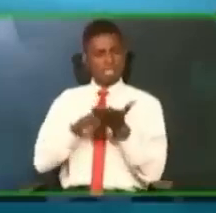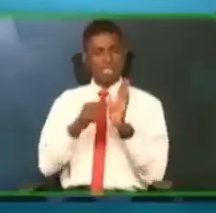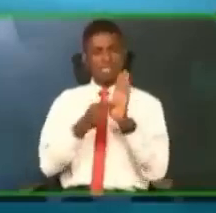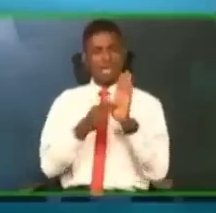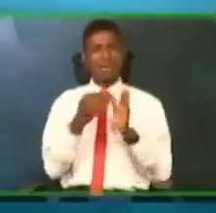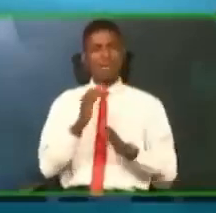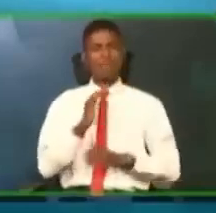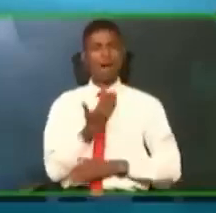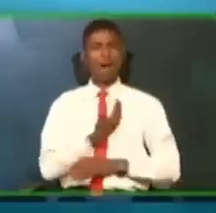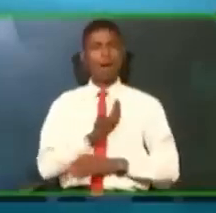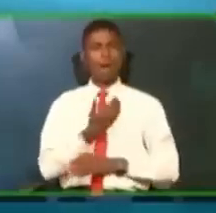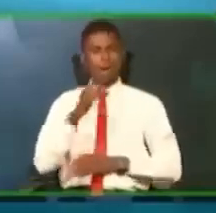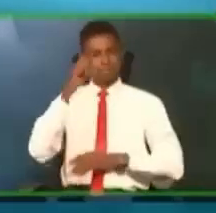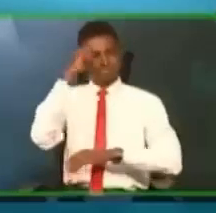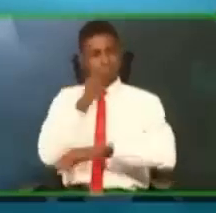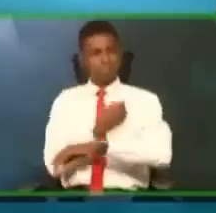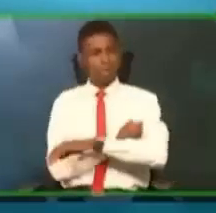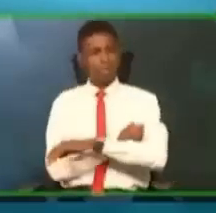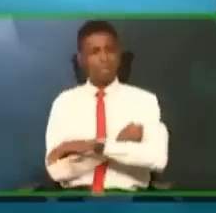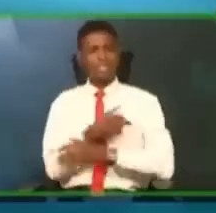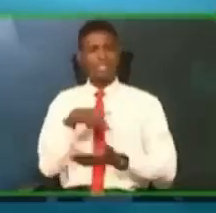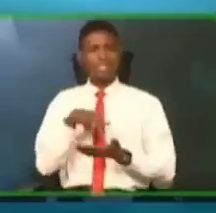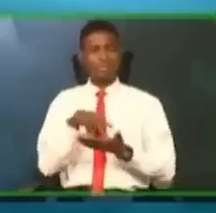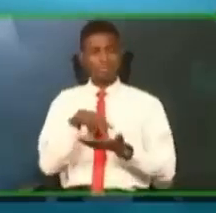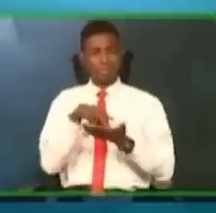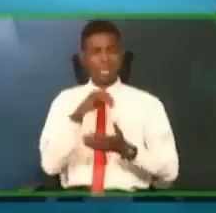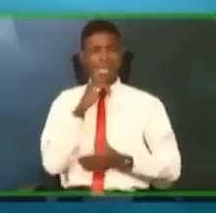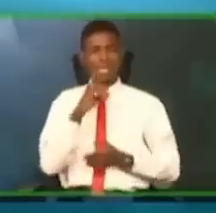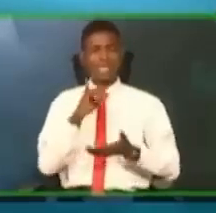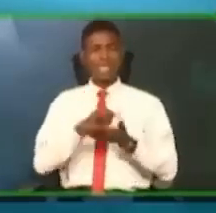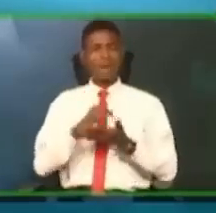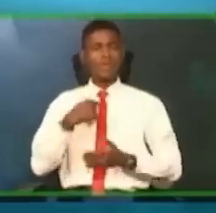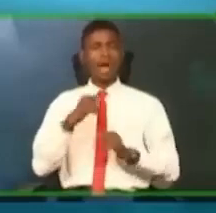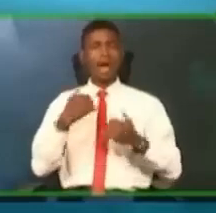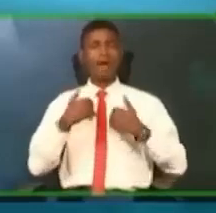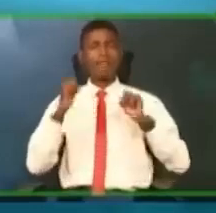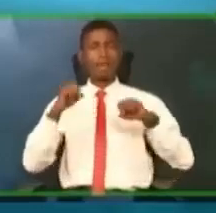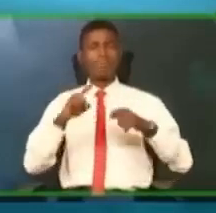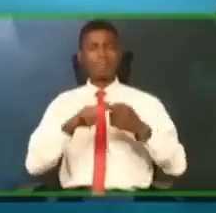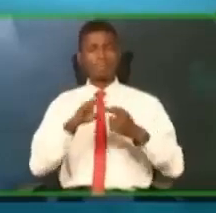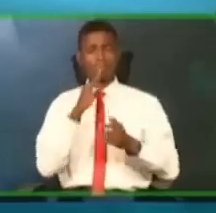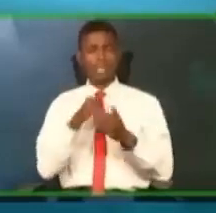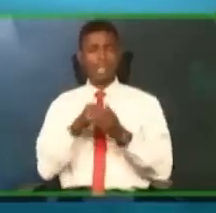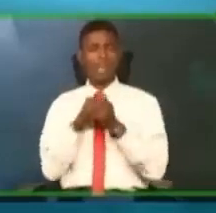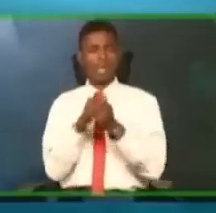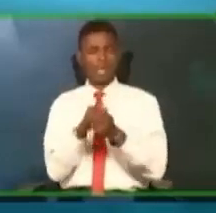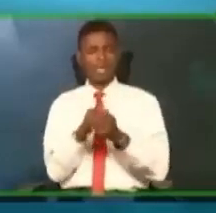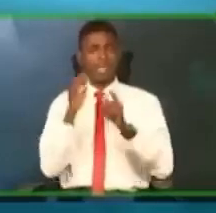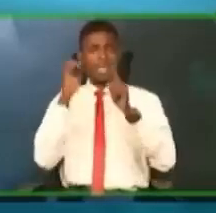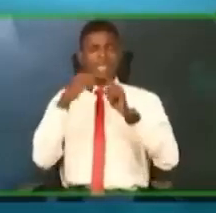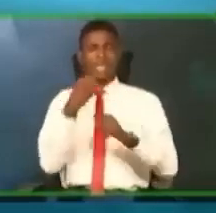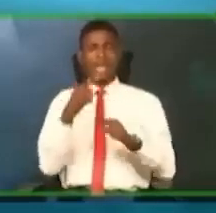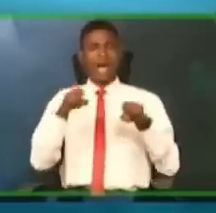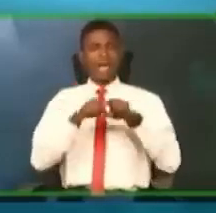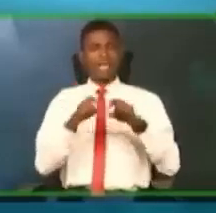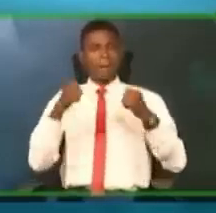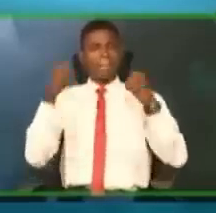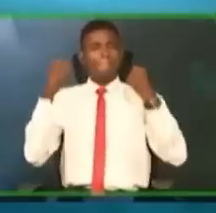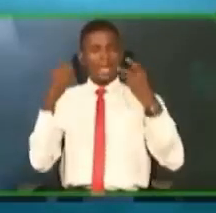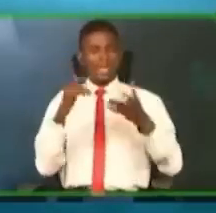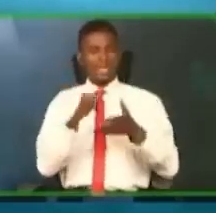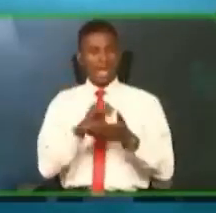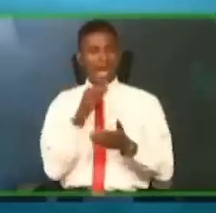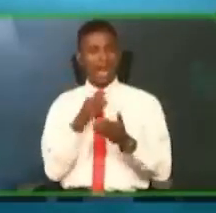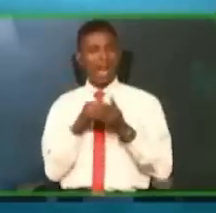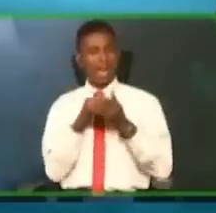the ability to be led. For as many, he says, that are led by the Spirit of God, they